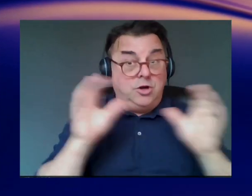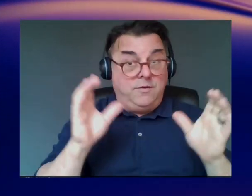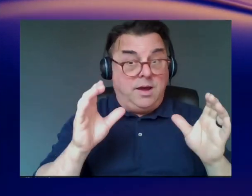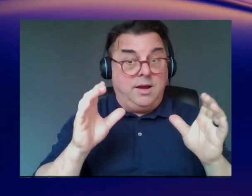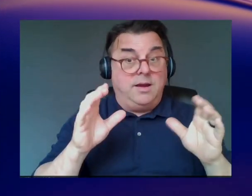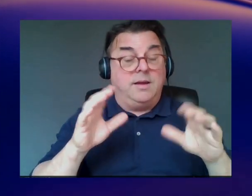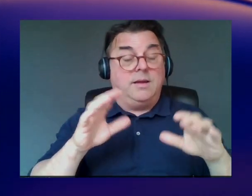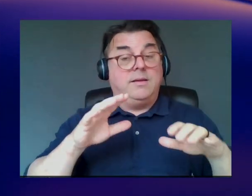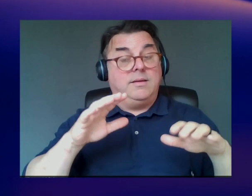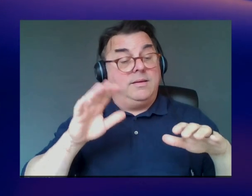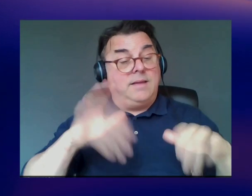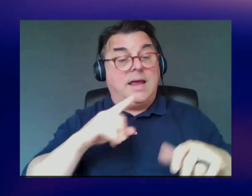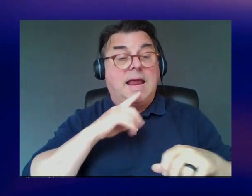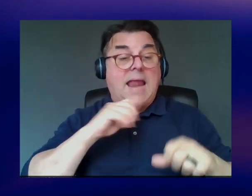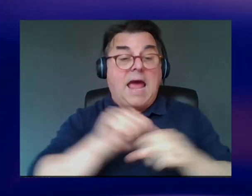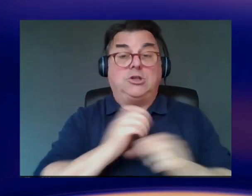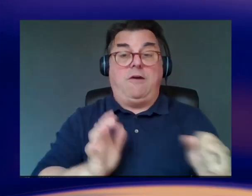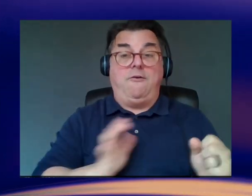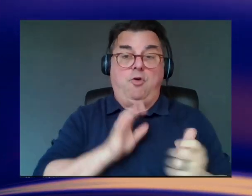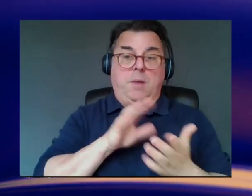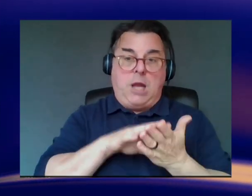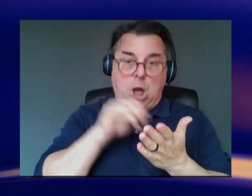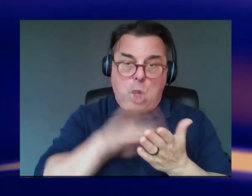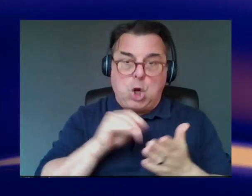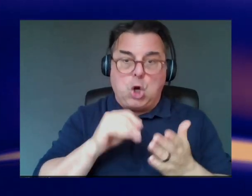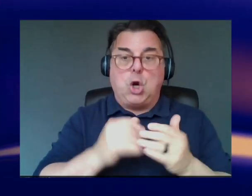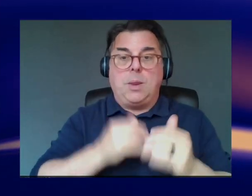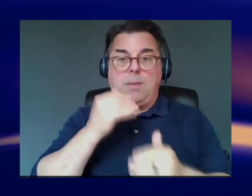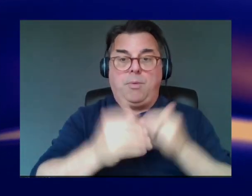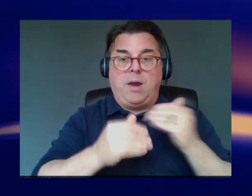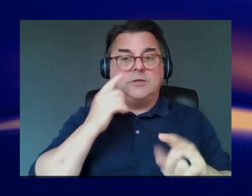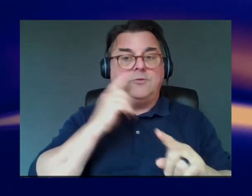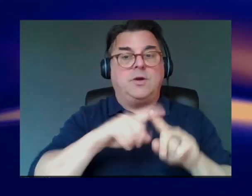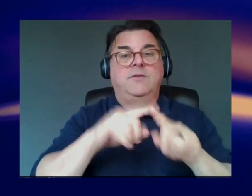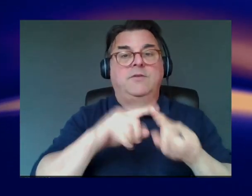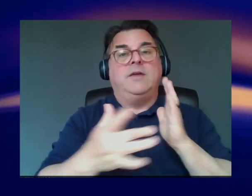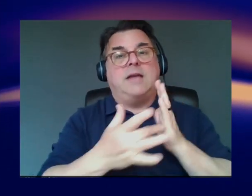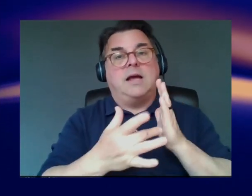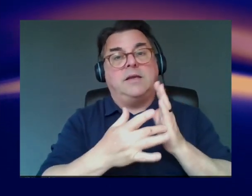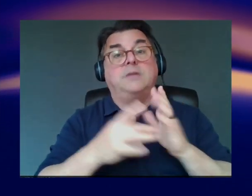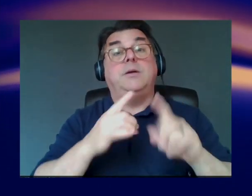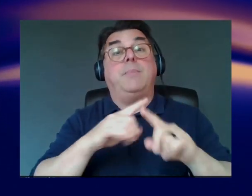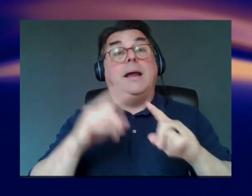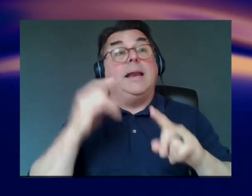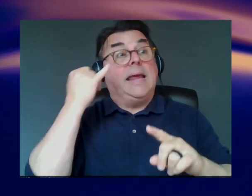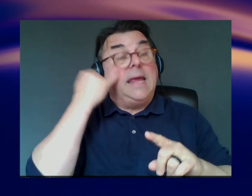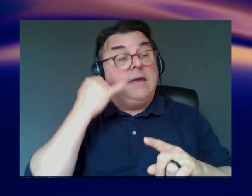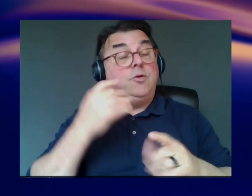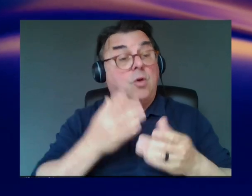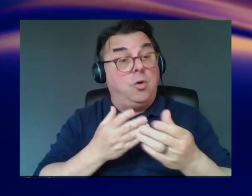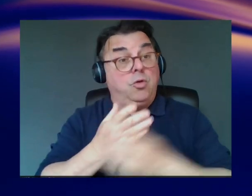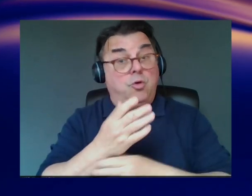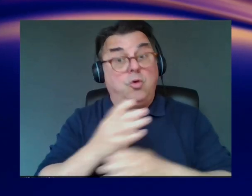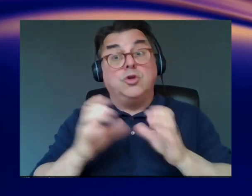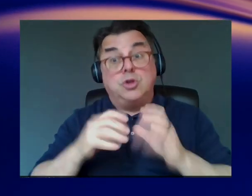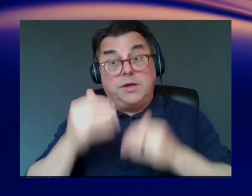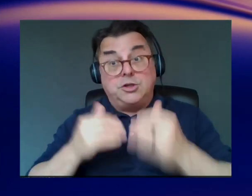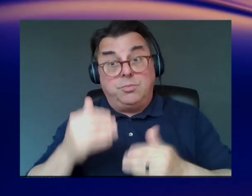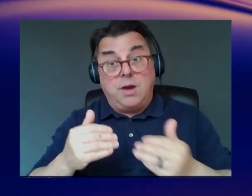Yeah. I really like that because, you know, just being able to learn a service just